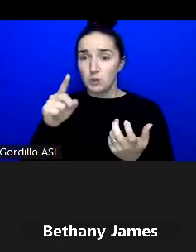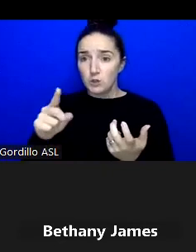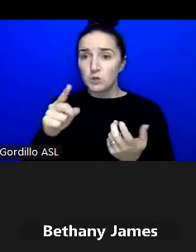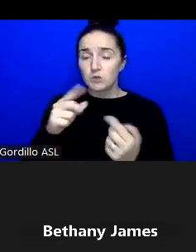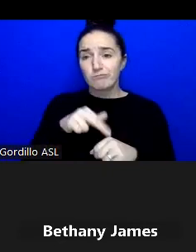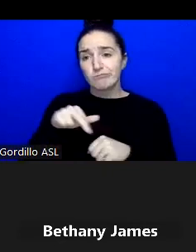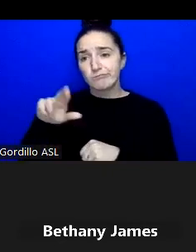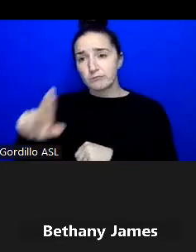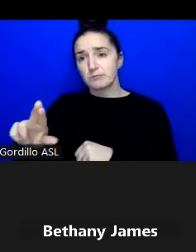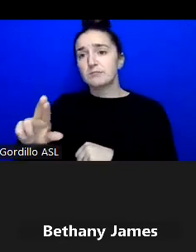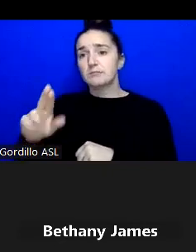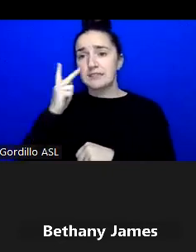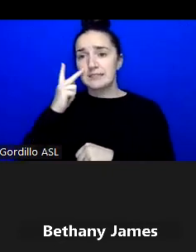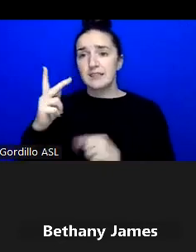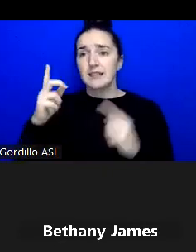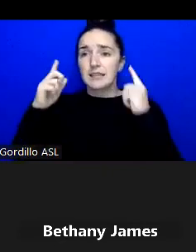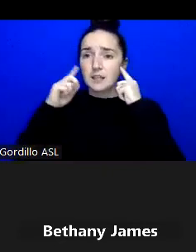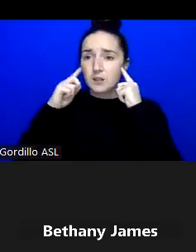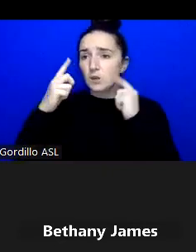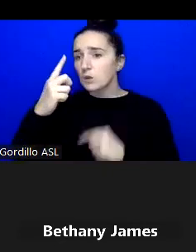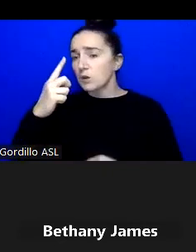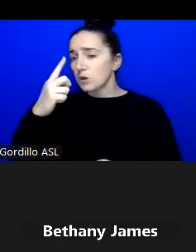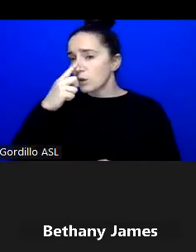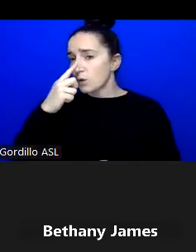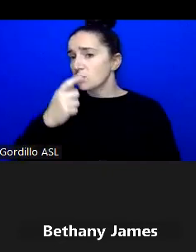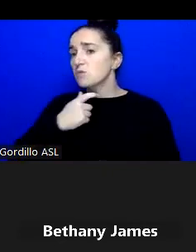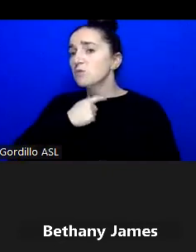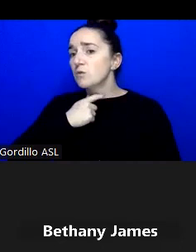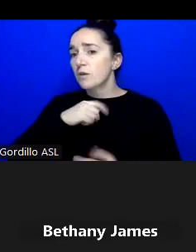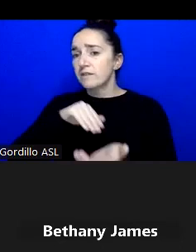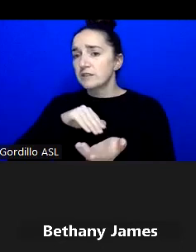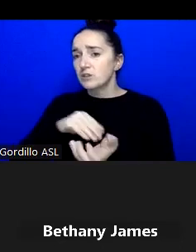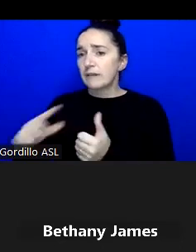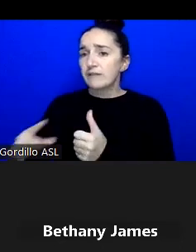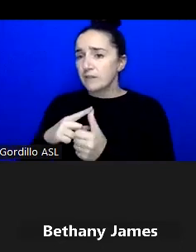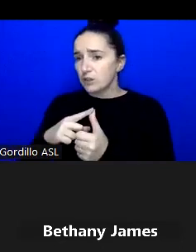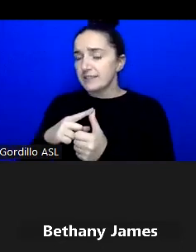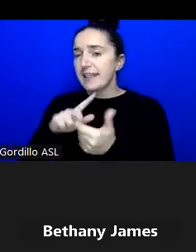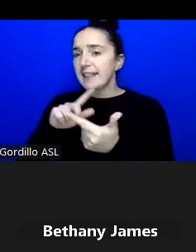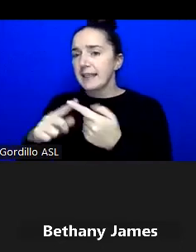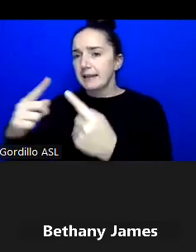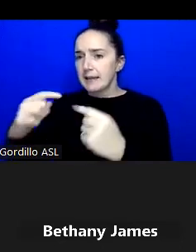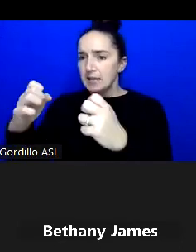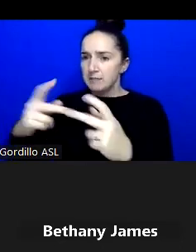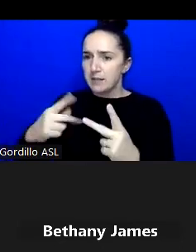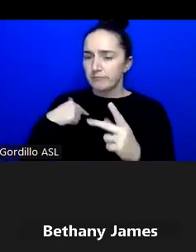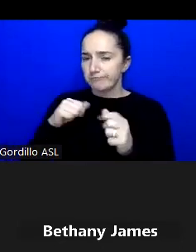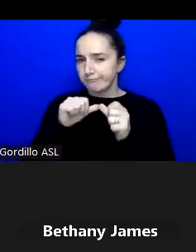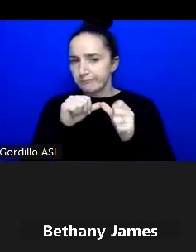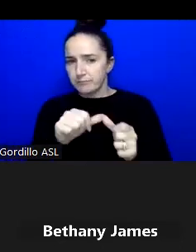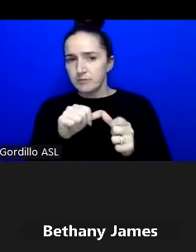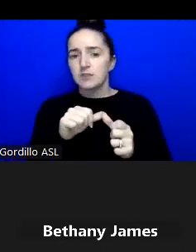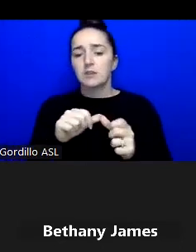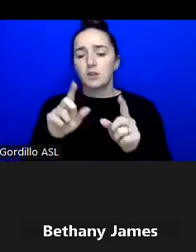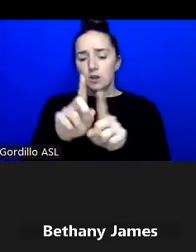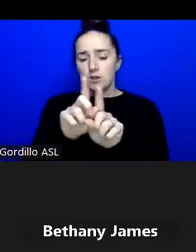first, then we want to make sure that they're doing that before we go any further. We also want to take a look at how the middle ear is functioning. And there are a variety